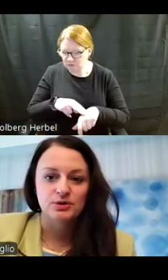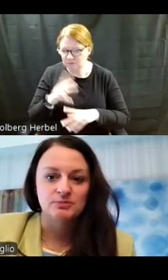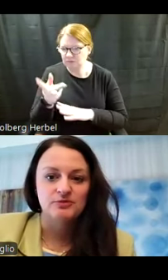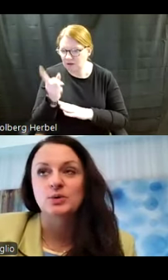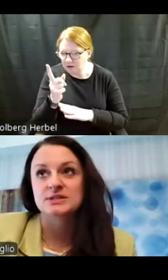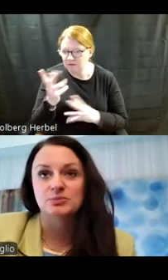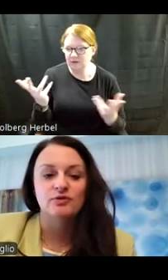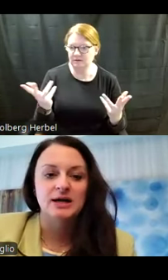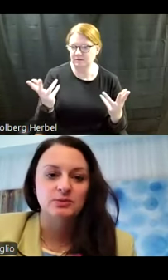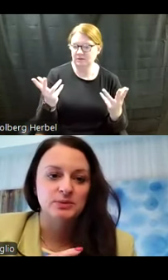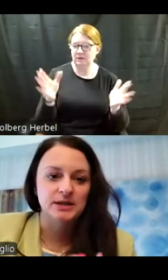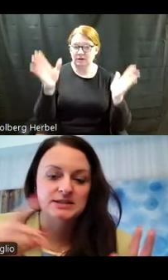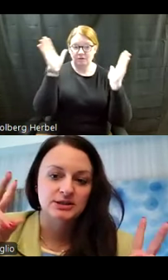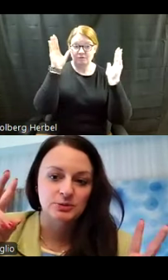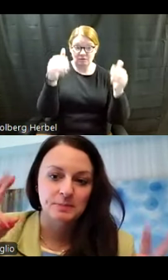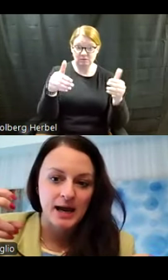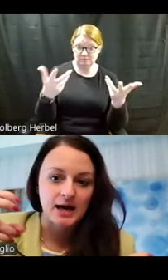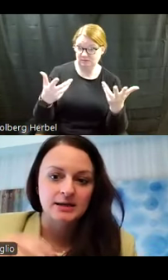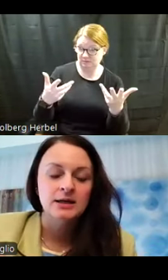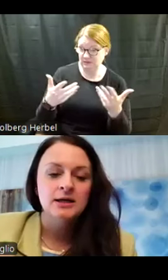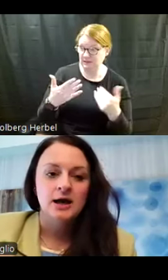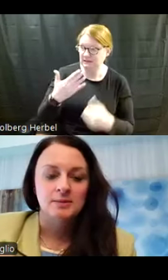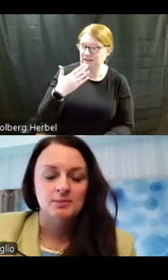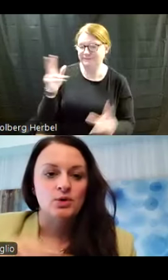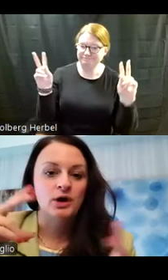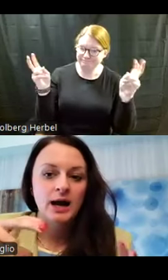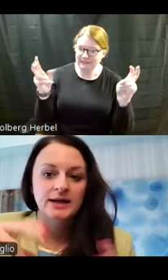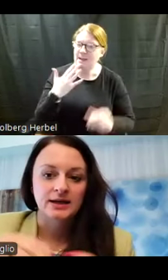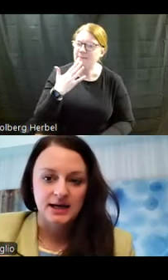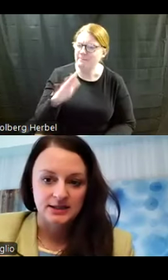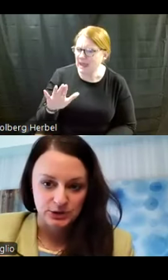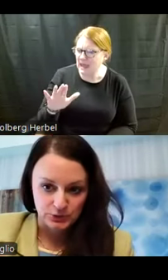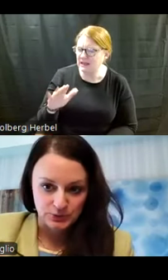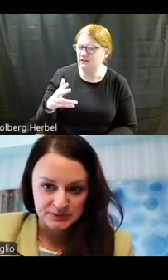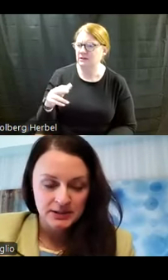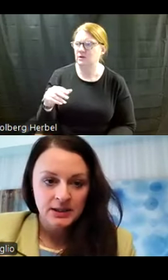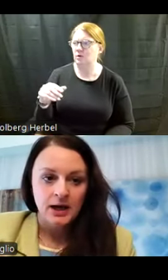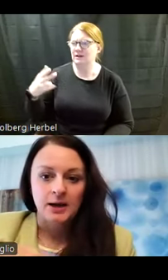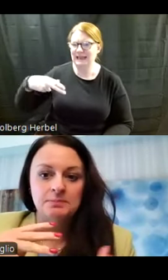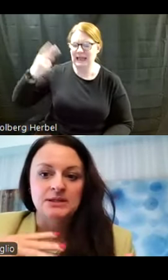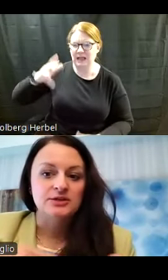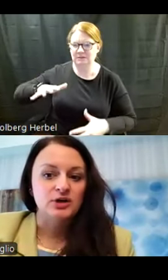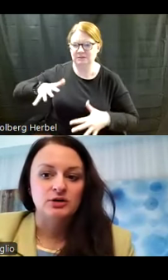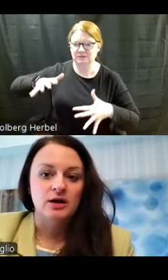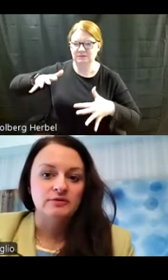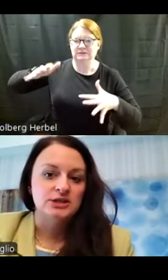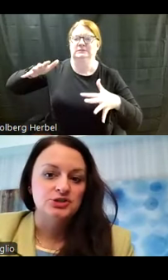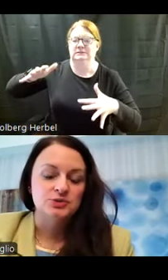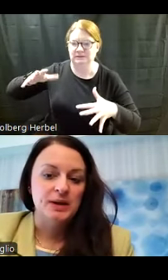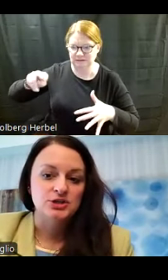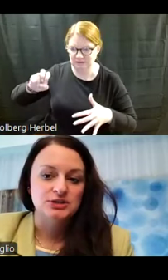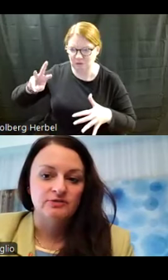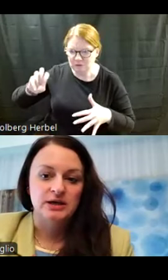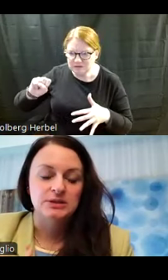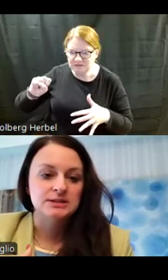think, focus on providing what we might consider bad or high anxiety news. But difficult conversations